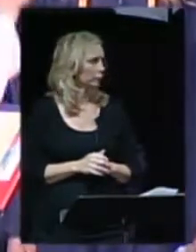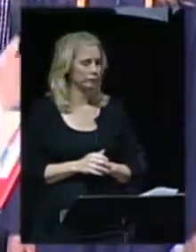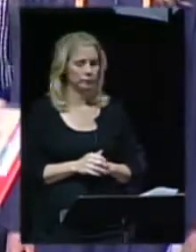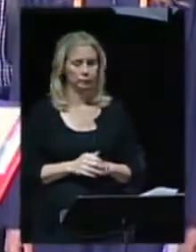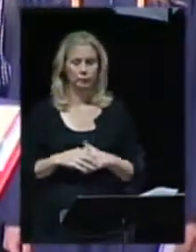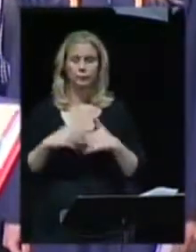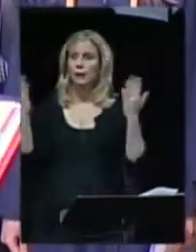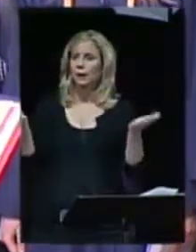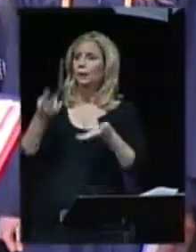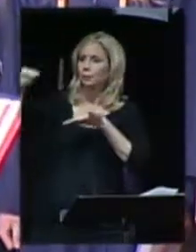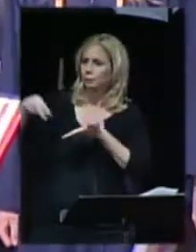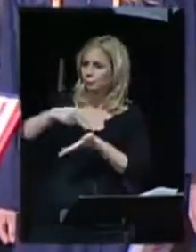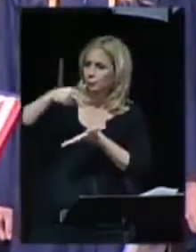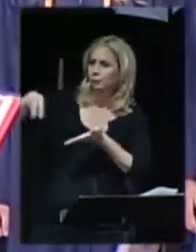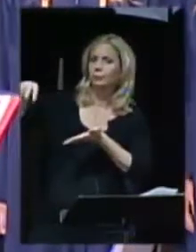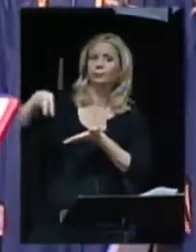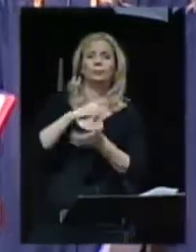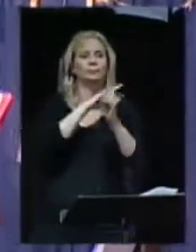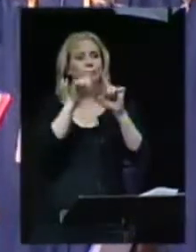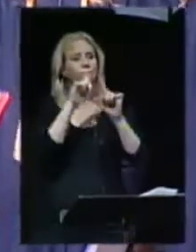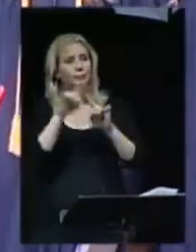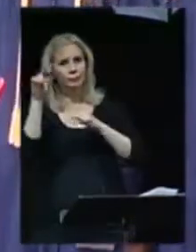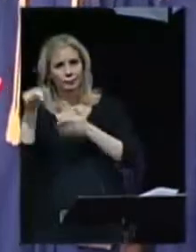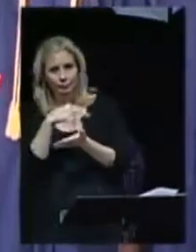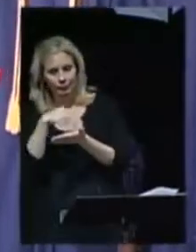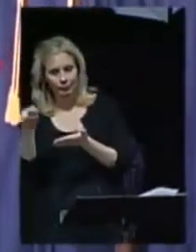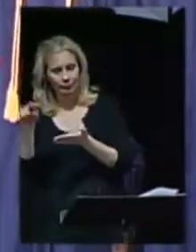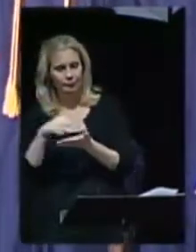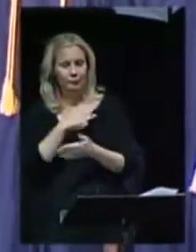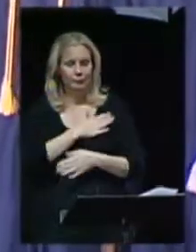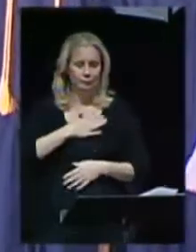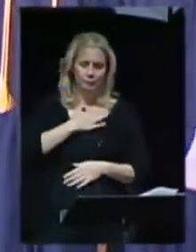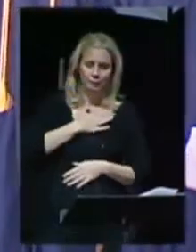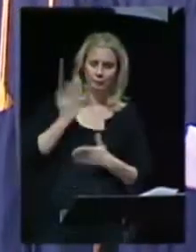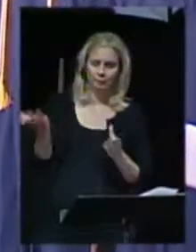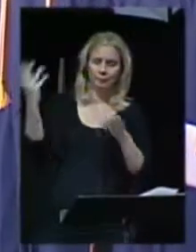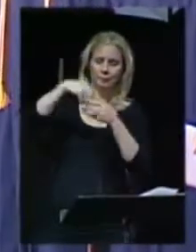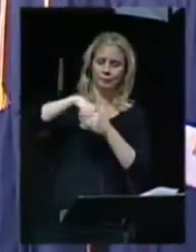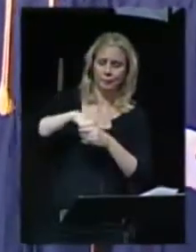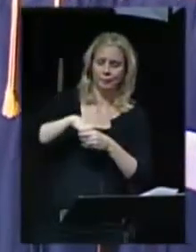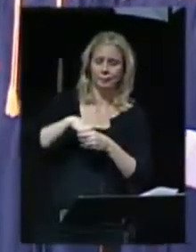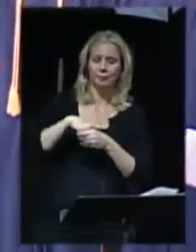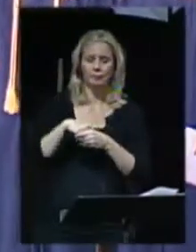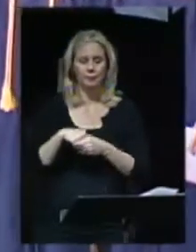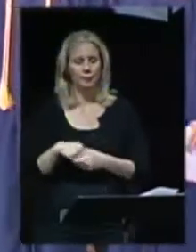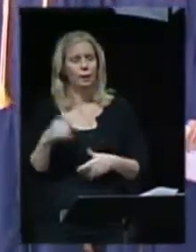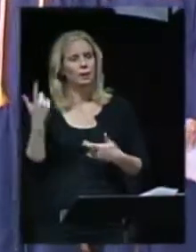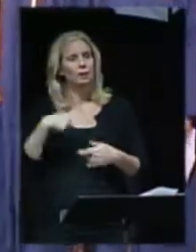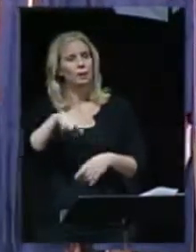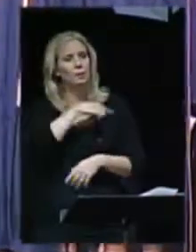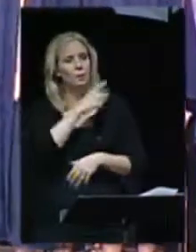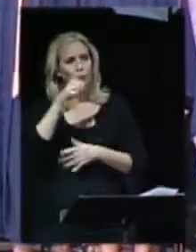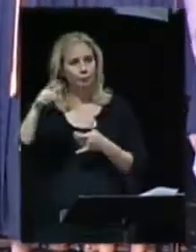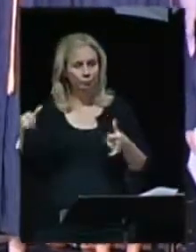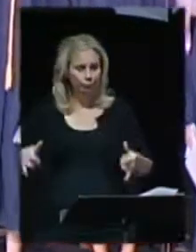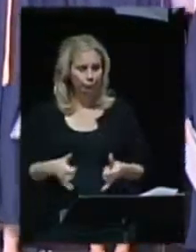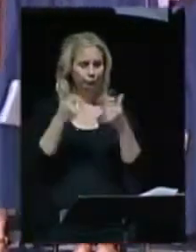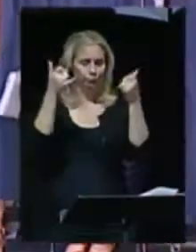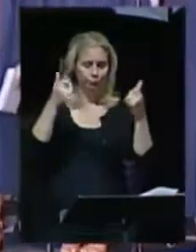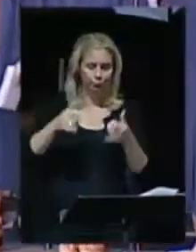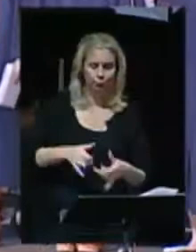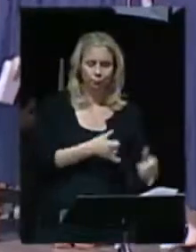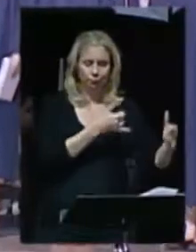Danza, cachuca, fandango, bolero, series will drink manzanilla, montero. Wine